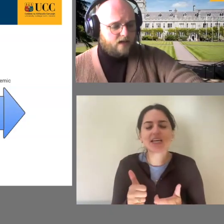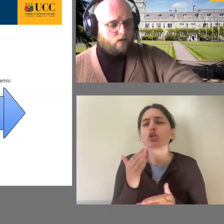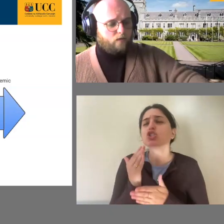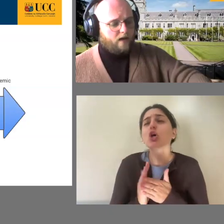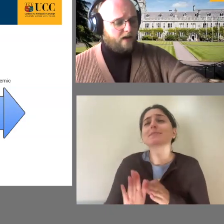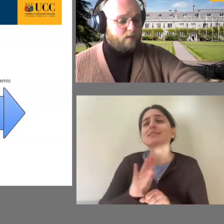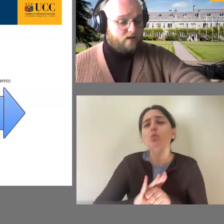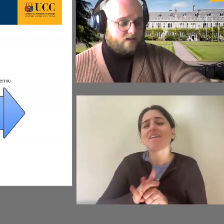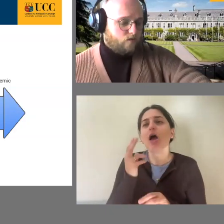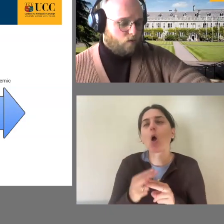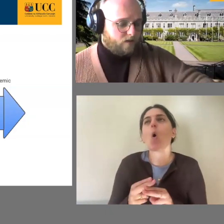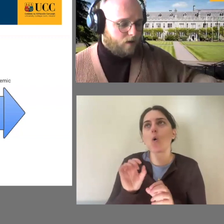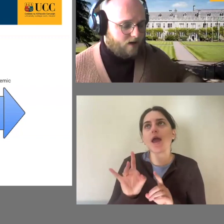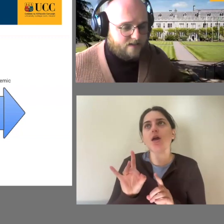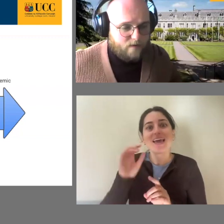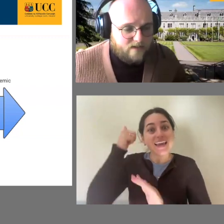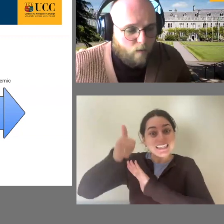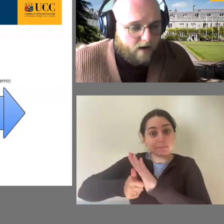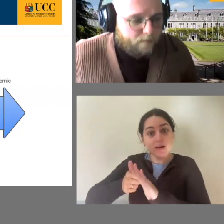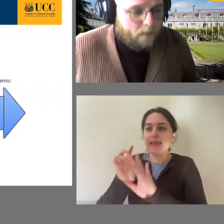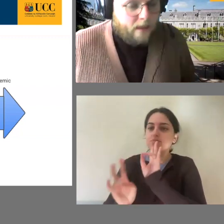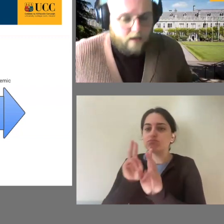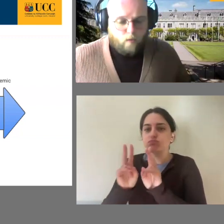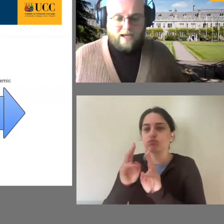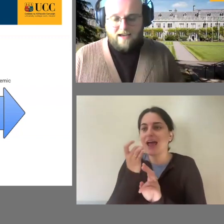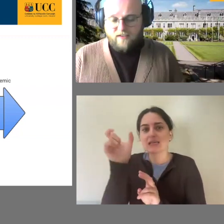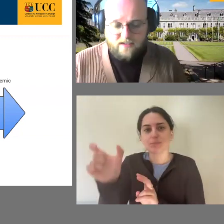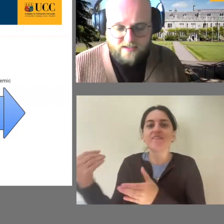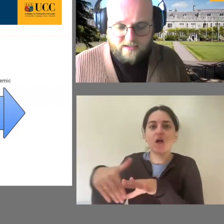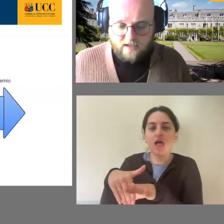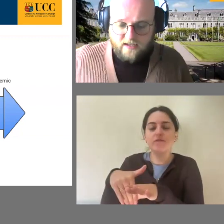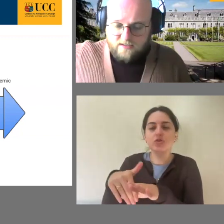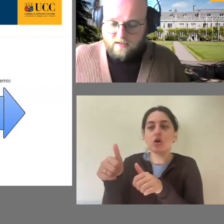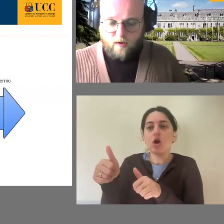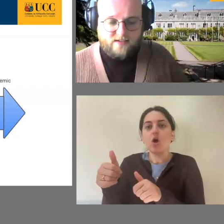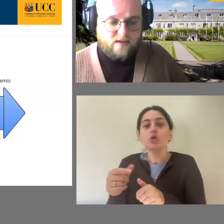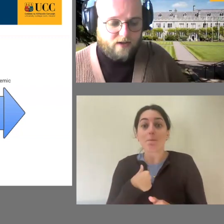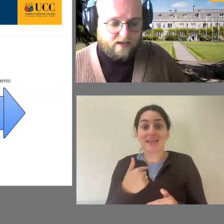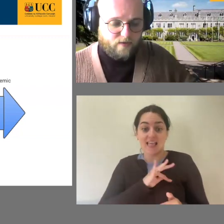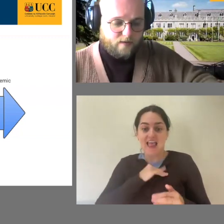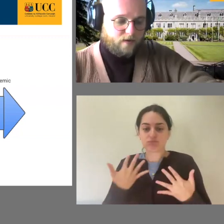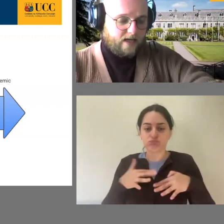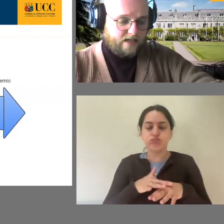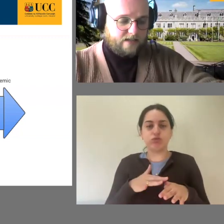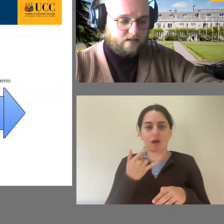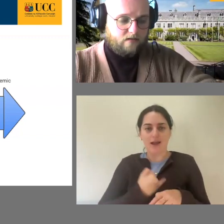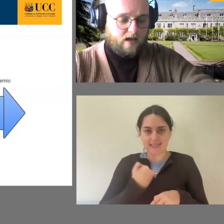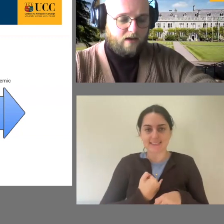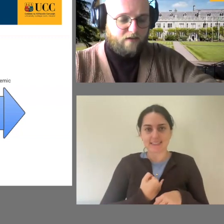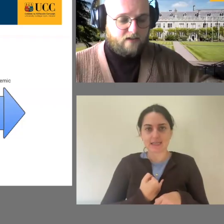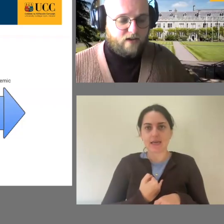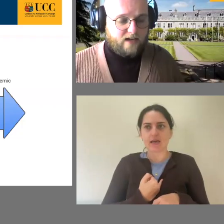situations, experiences reported by participants where, while having an intersecting identity, it wasn't something that was